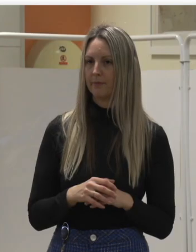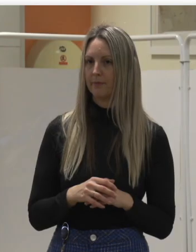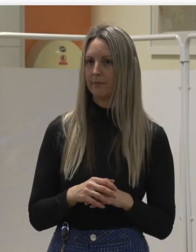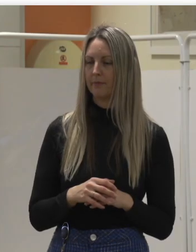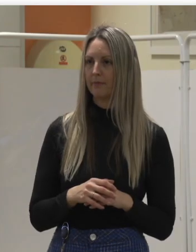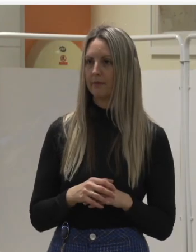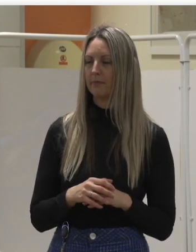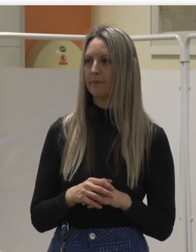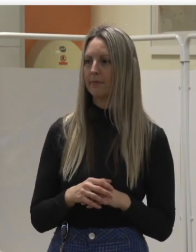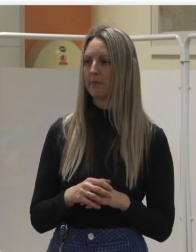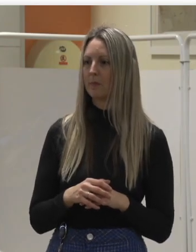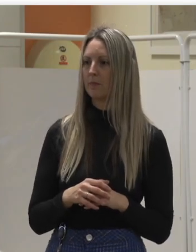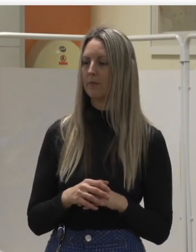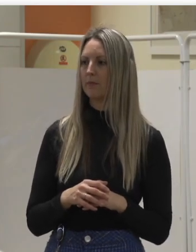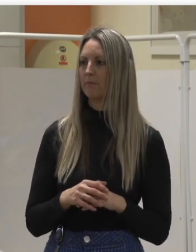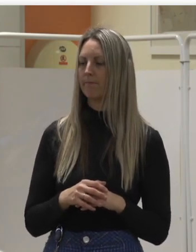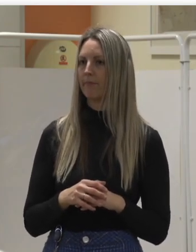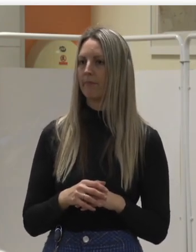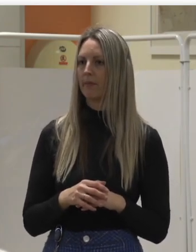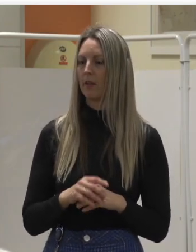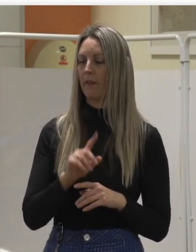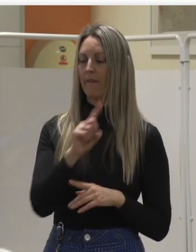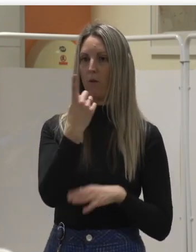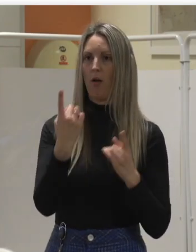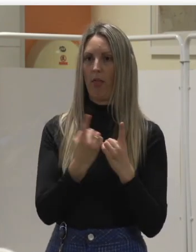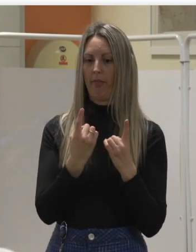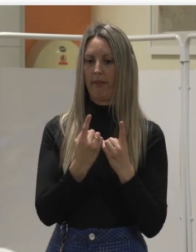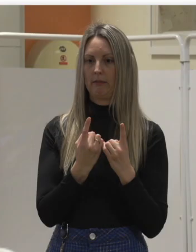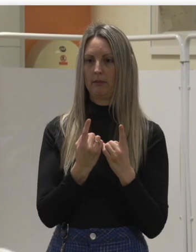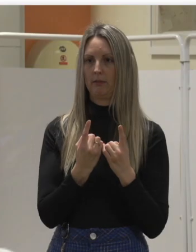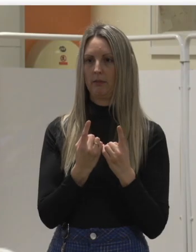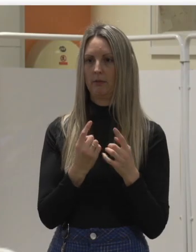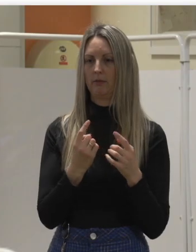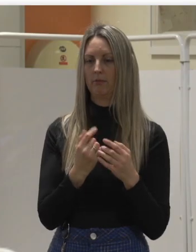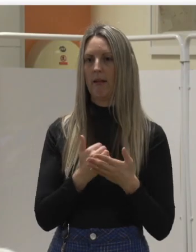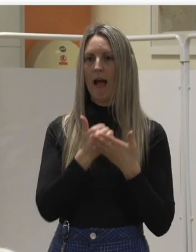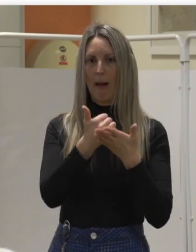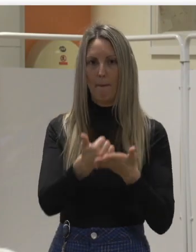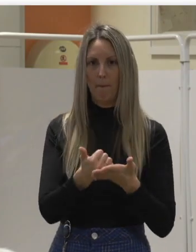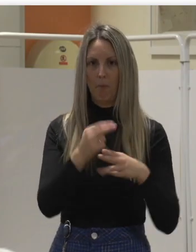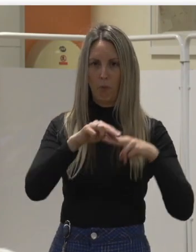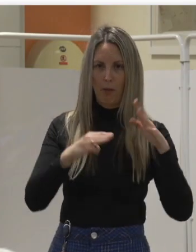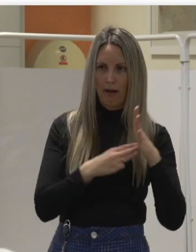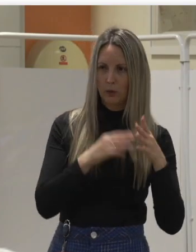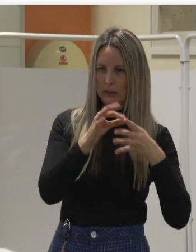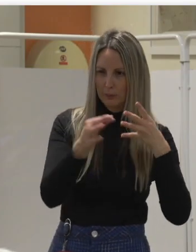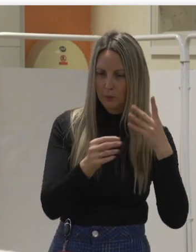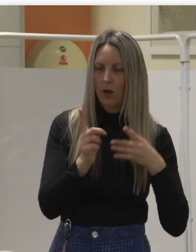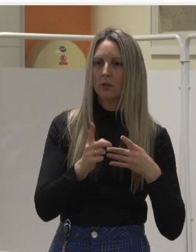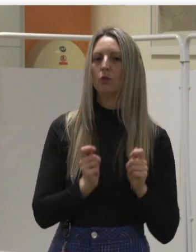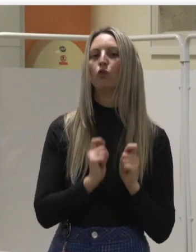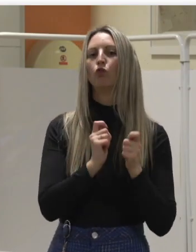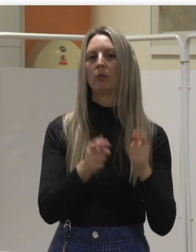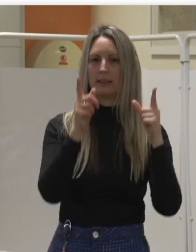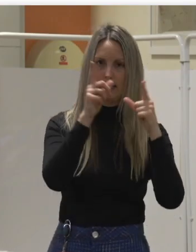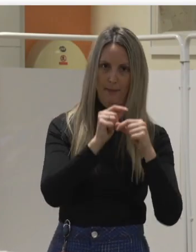sleep abnormalities would be one of the major aspects of treating fibromyalgia. So when people come